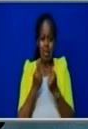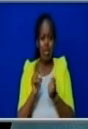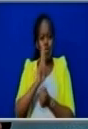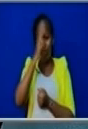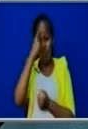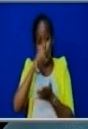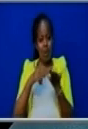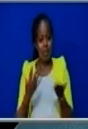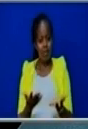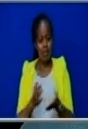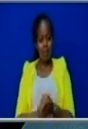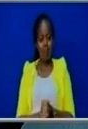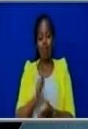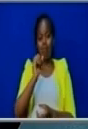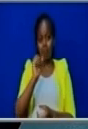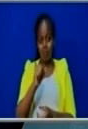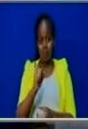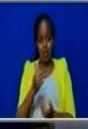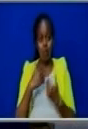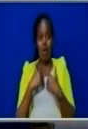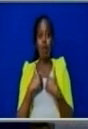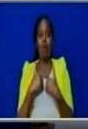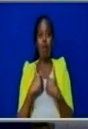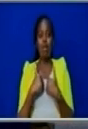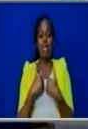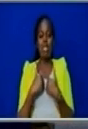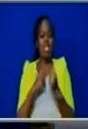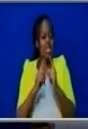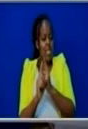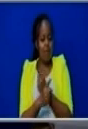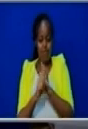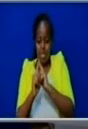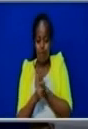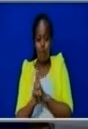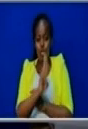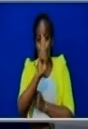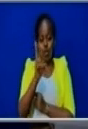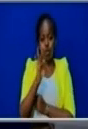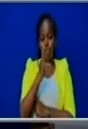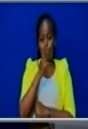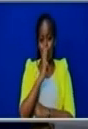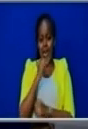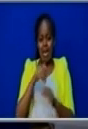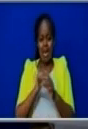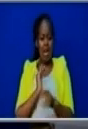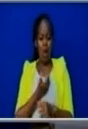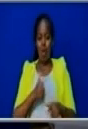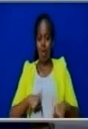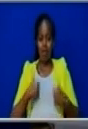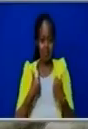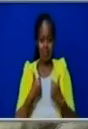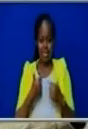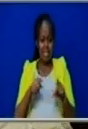used for? Yes. Yeah. We have diverse use, many uses of water in our daily lives, Yes.